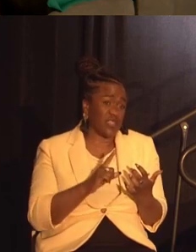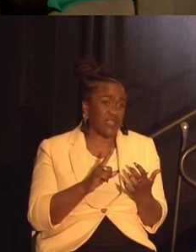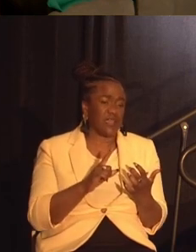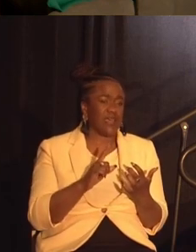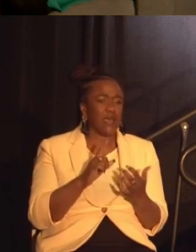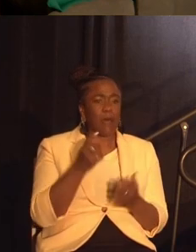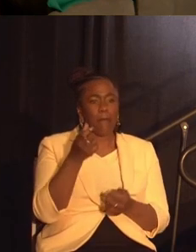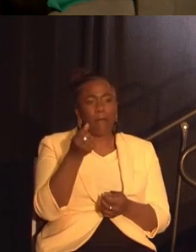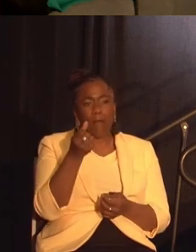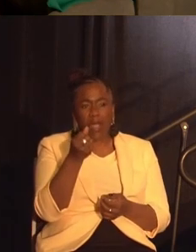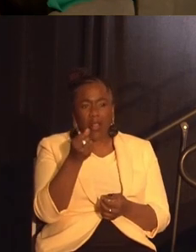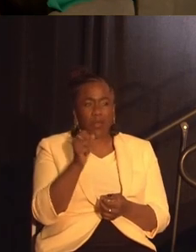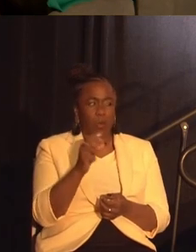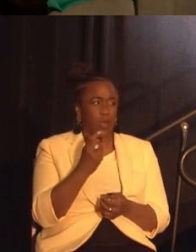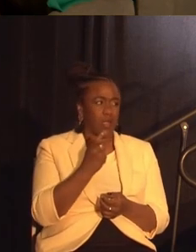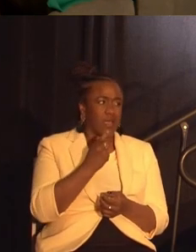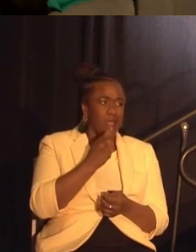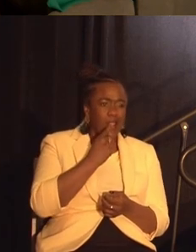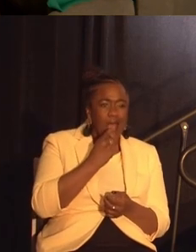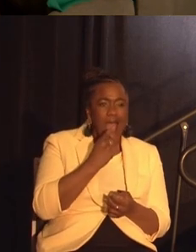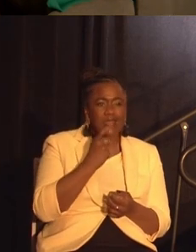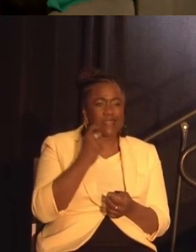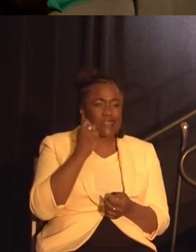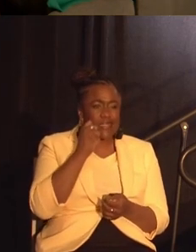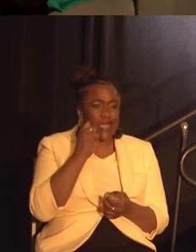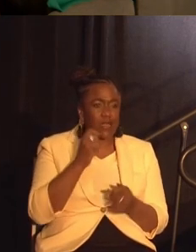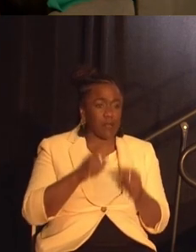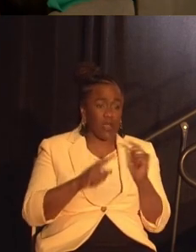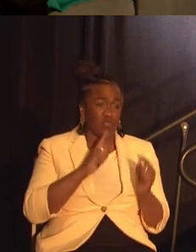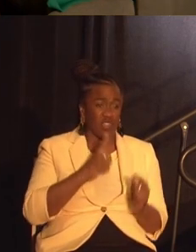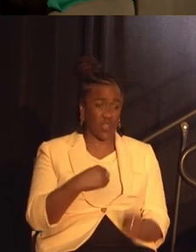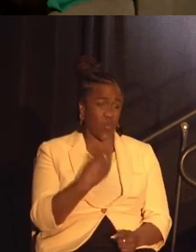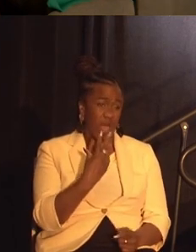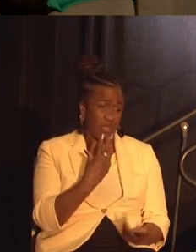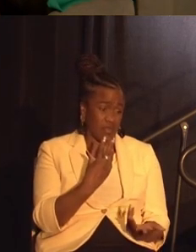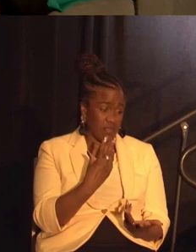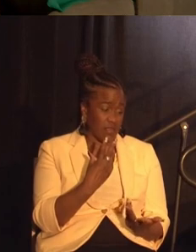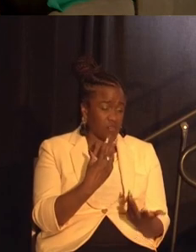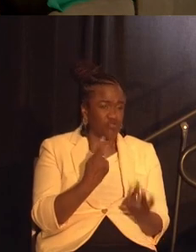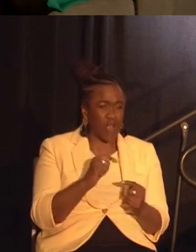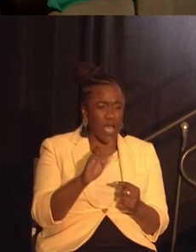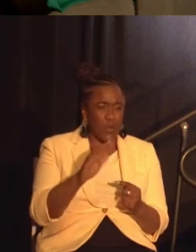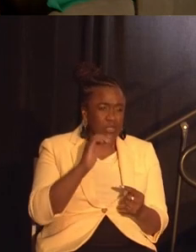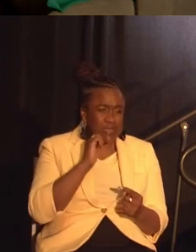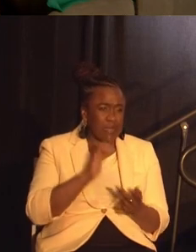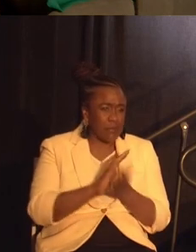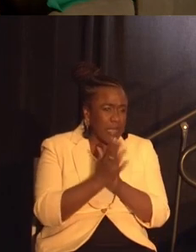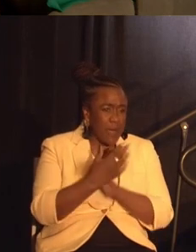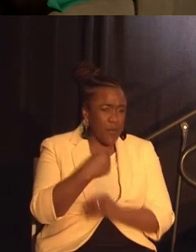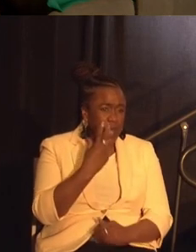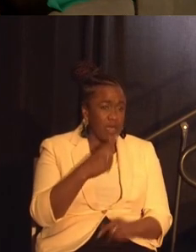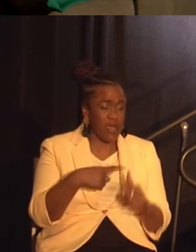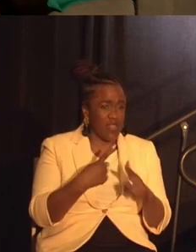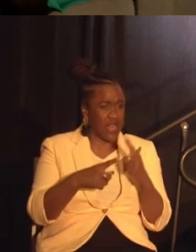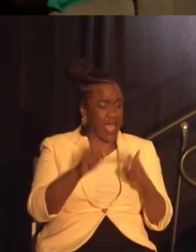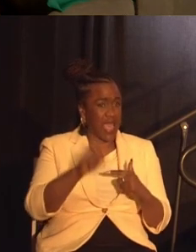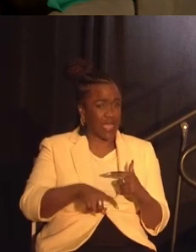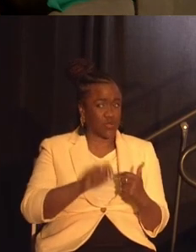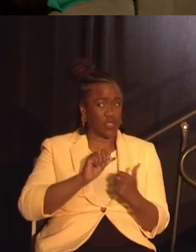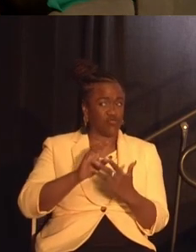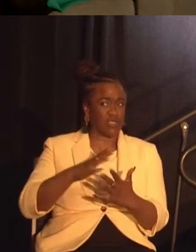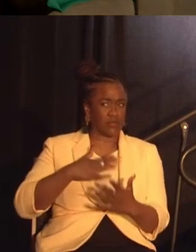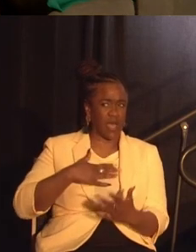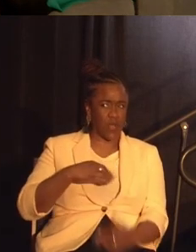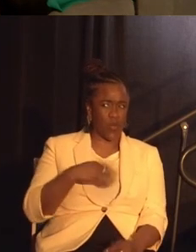milk skin or glass skin, but it's whitening products to some degree. But then I had to address my white boyfriends